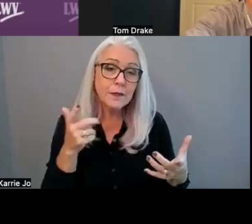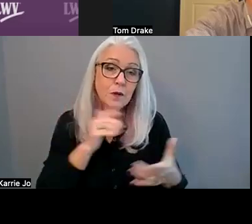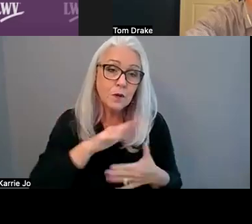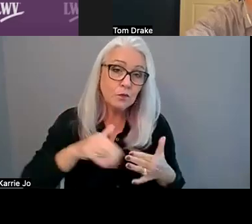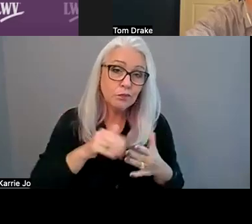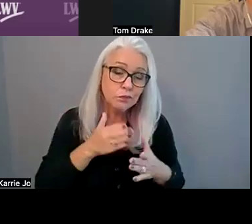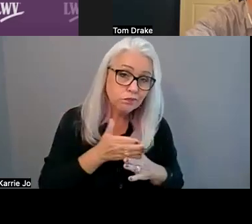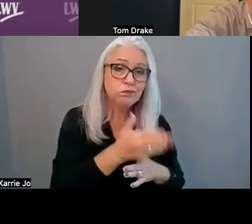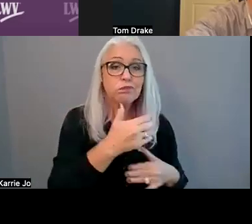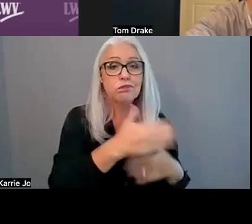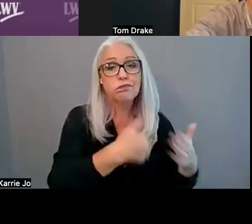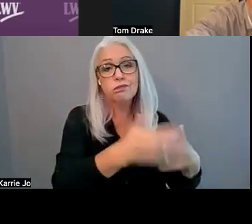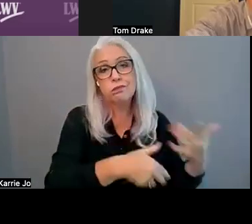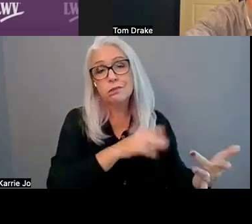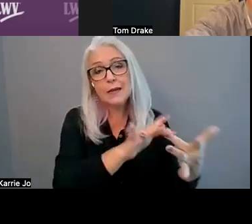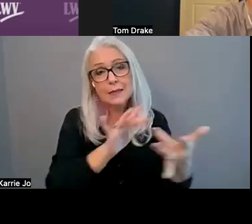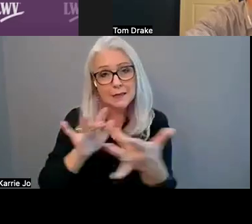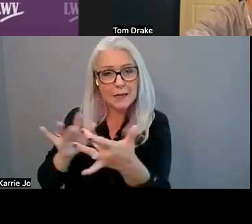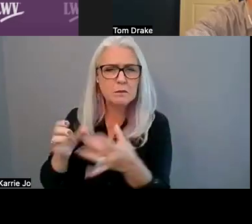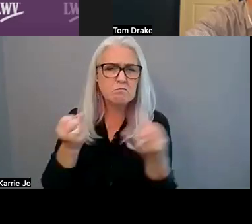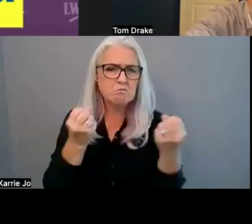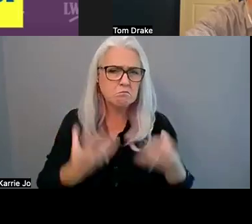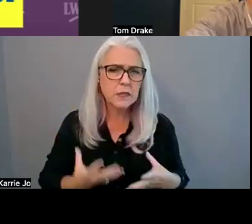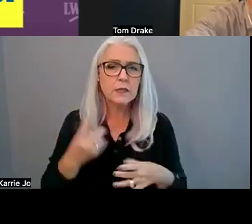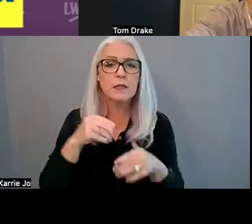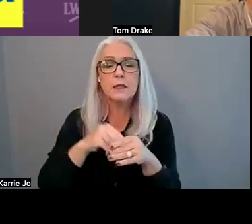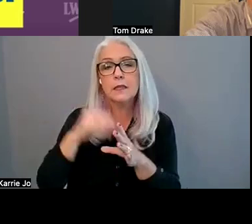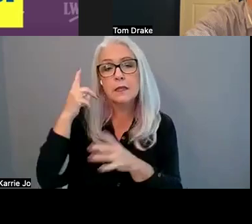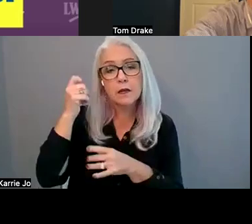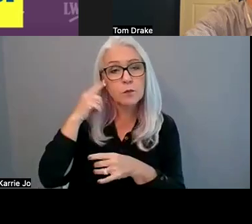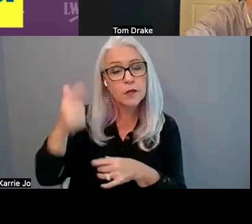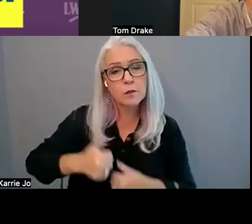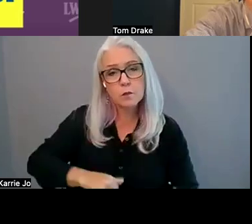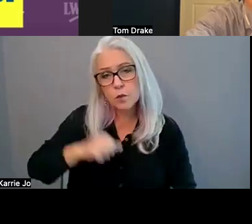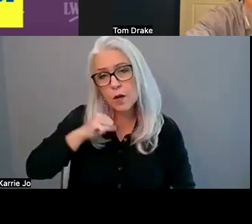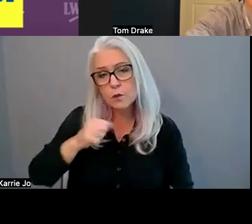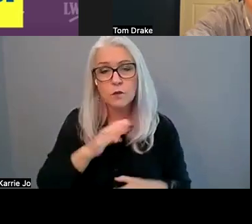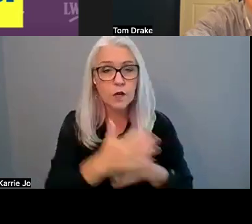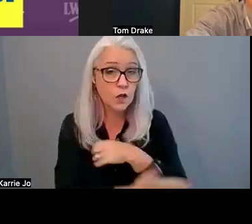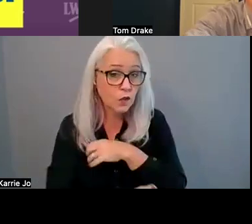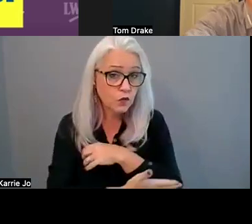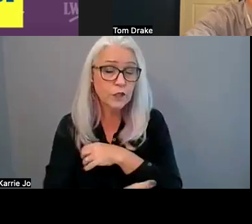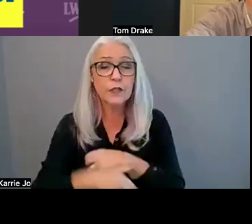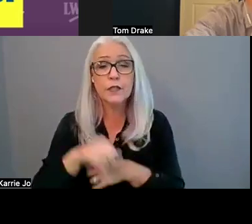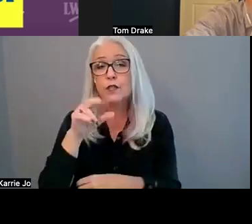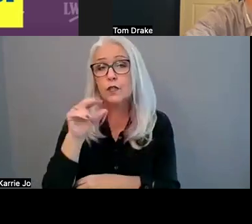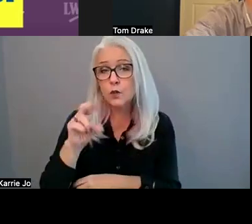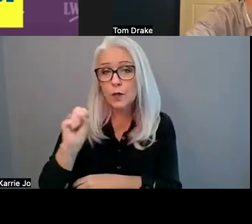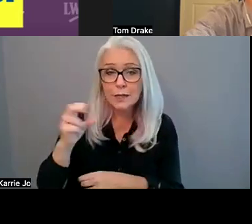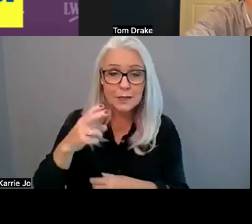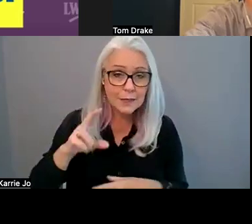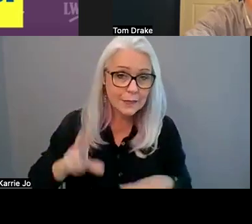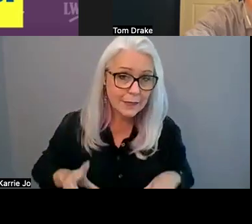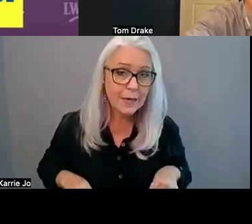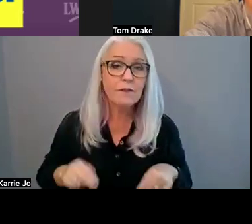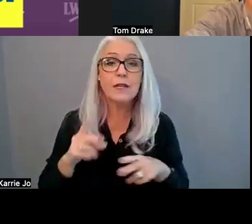of my contacts in government. I'm proud of my service to the United States Navy and to our country, and especially its leadership training that I've received. I'm